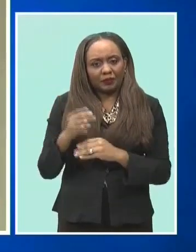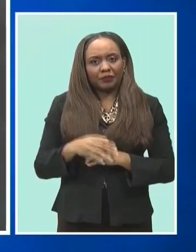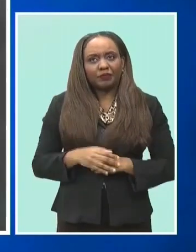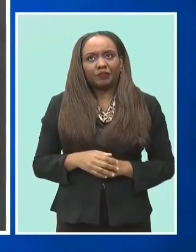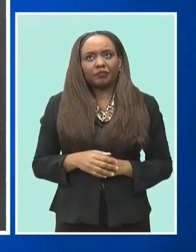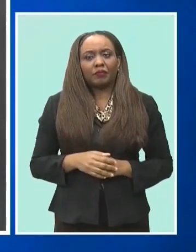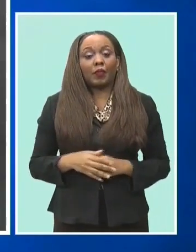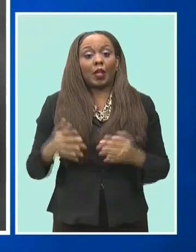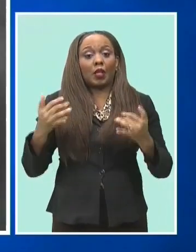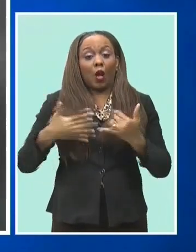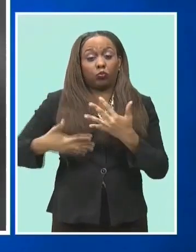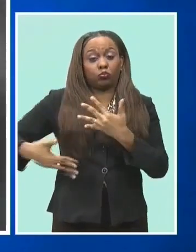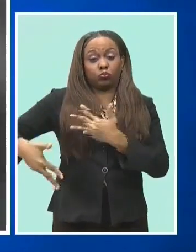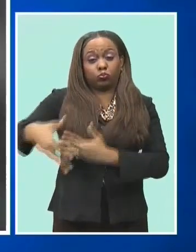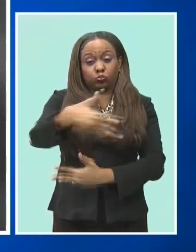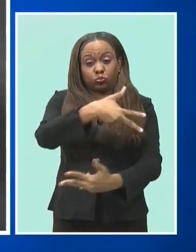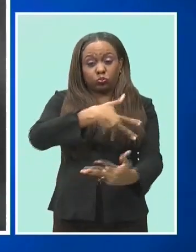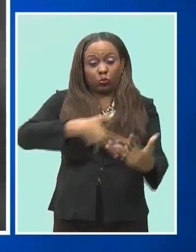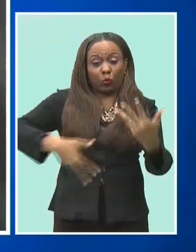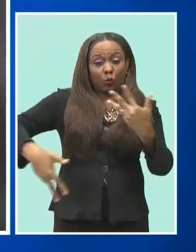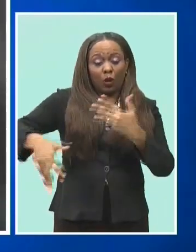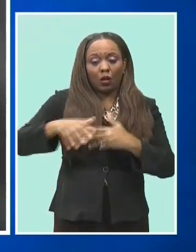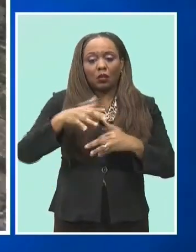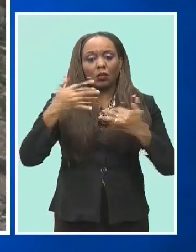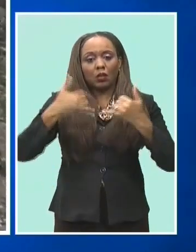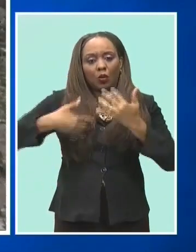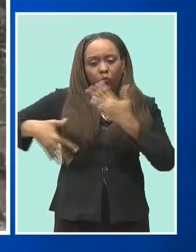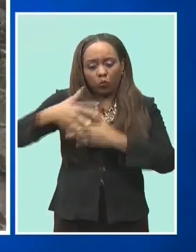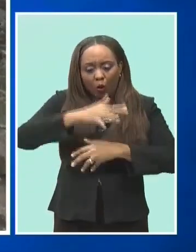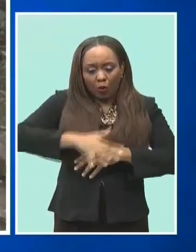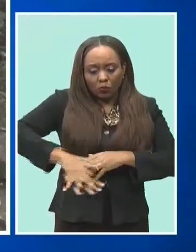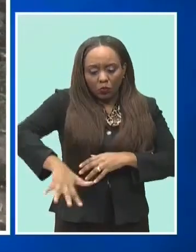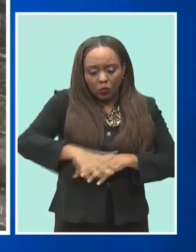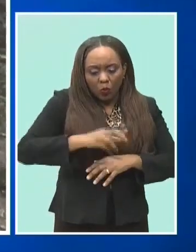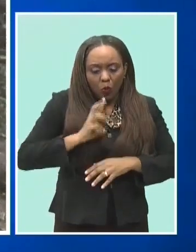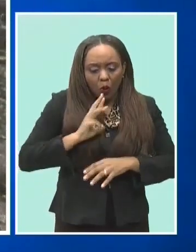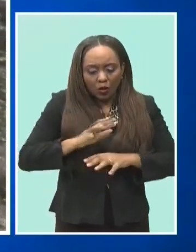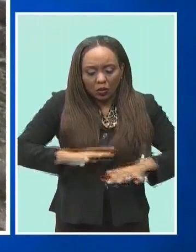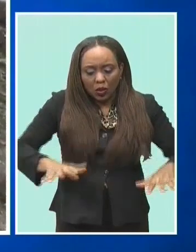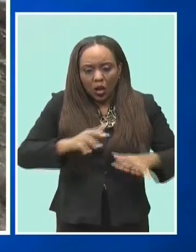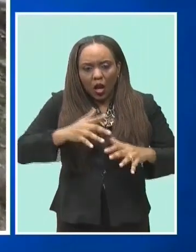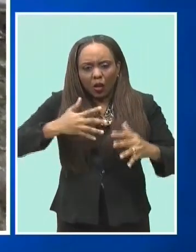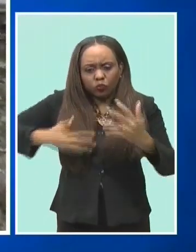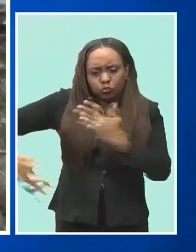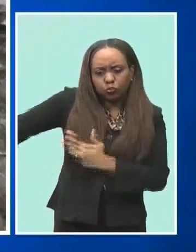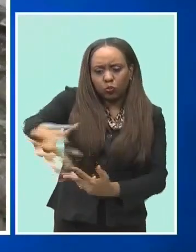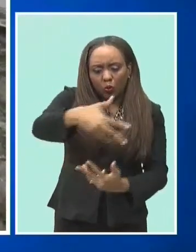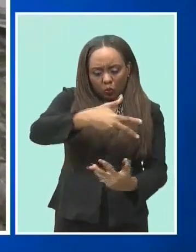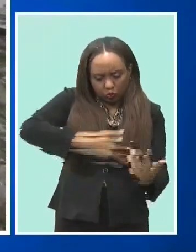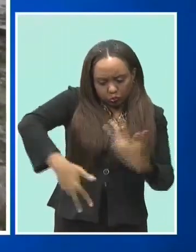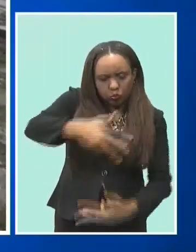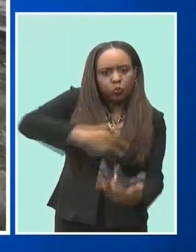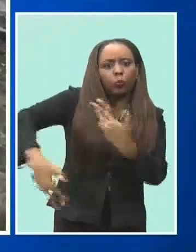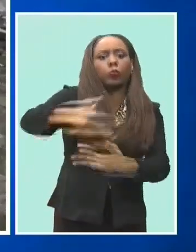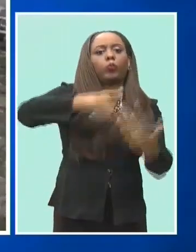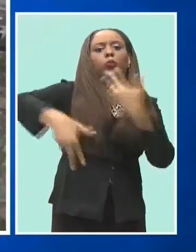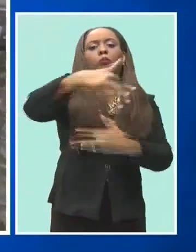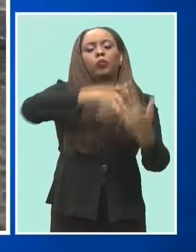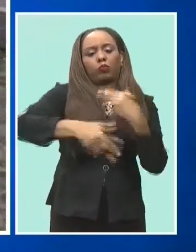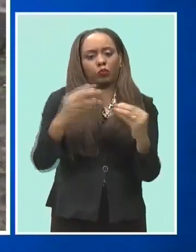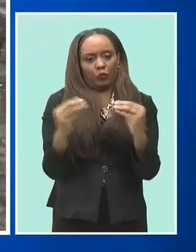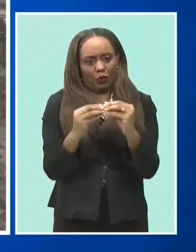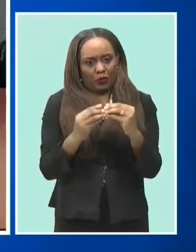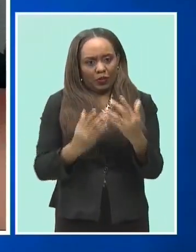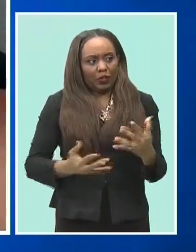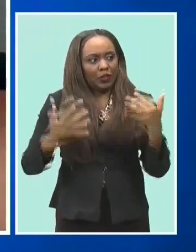open waters, the conditions are ripe for strengthening. And with $820 million in losses due to hurricanes in the past 5 years,